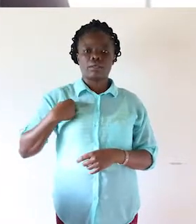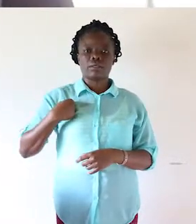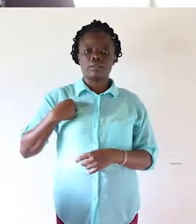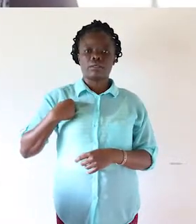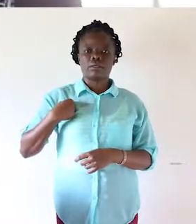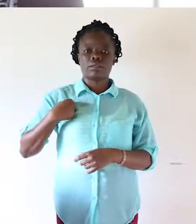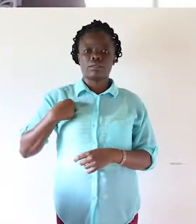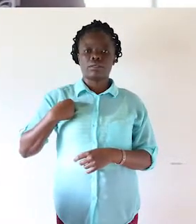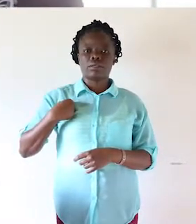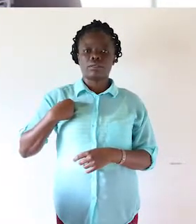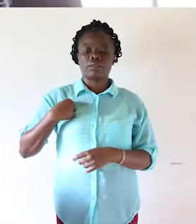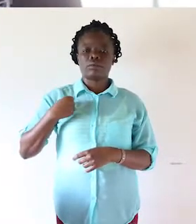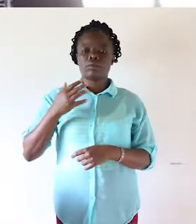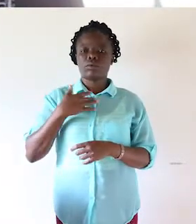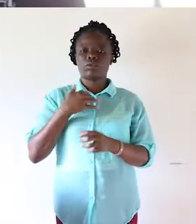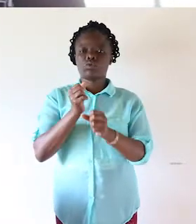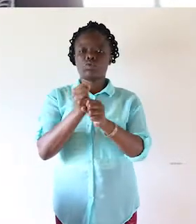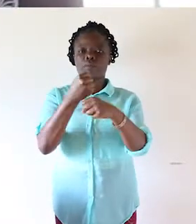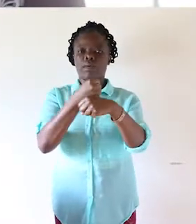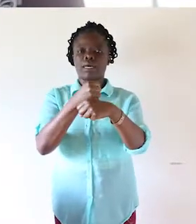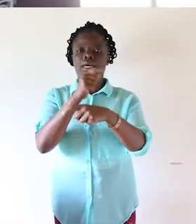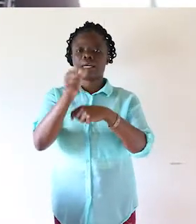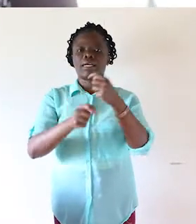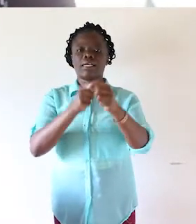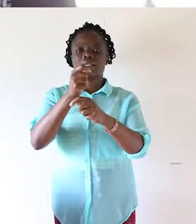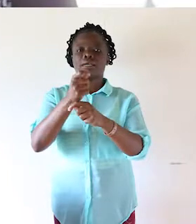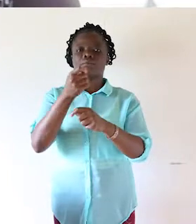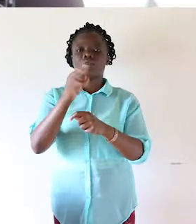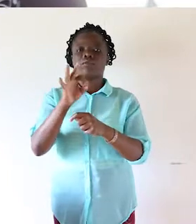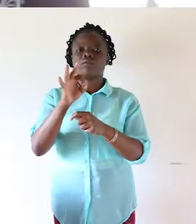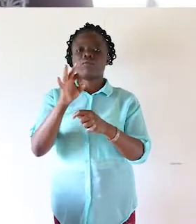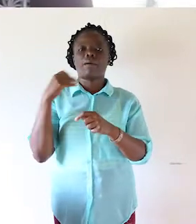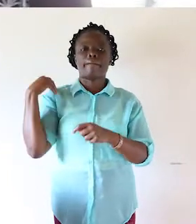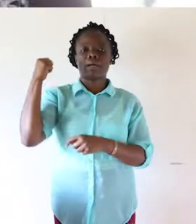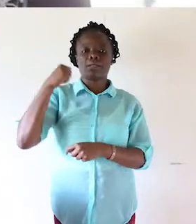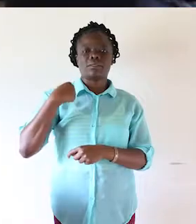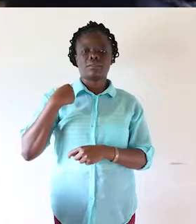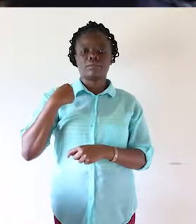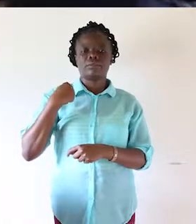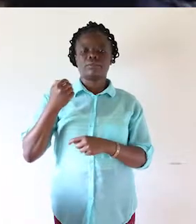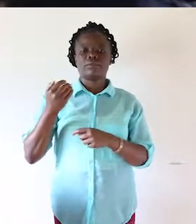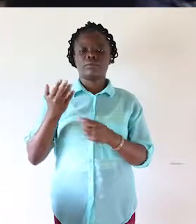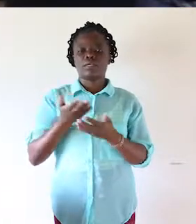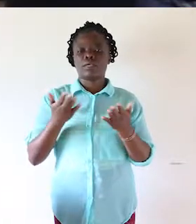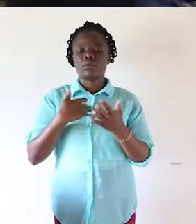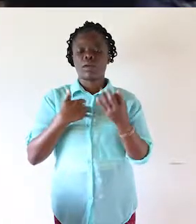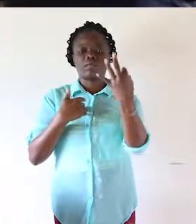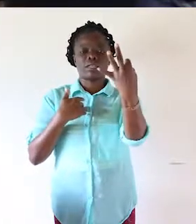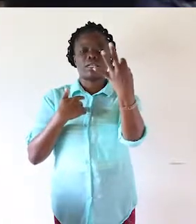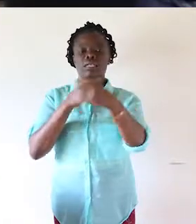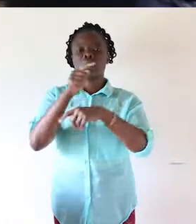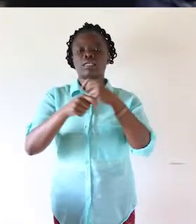We are going to make types of bags. Here there are